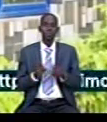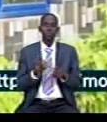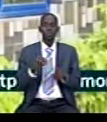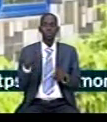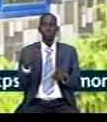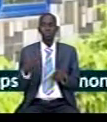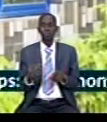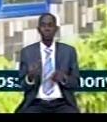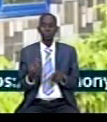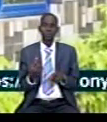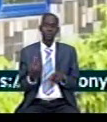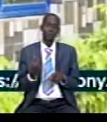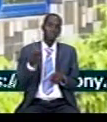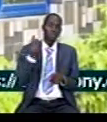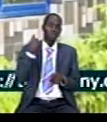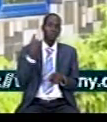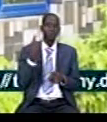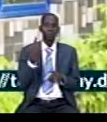Crusade, the last one,